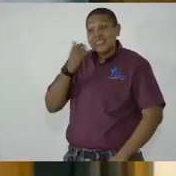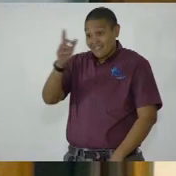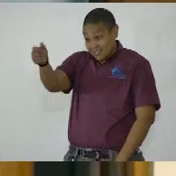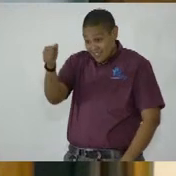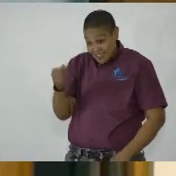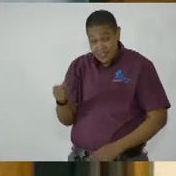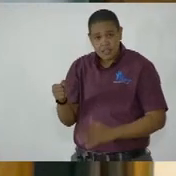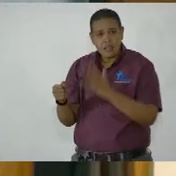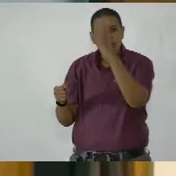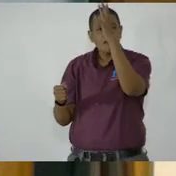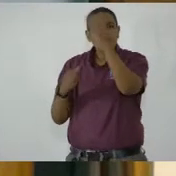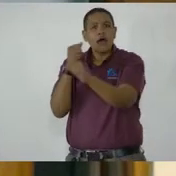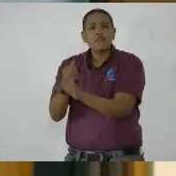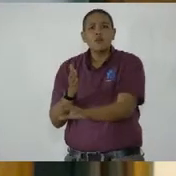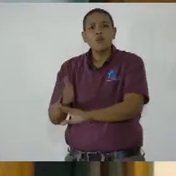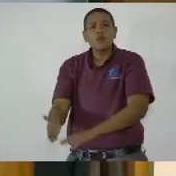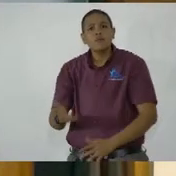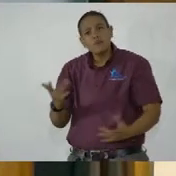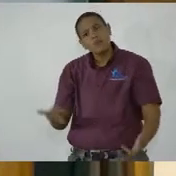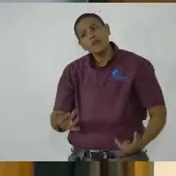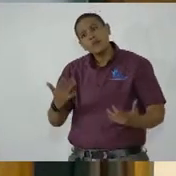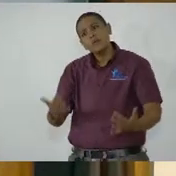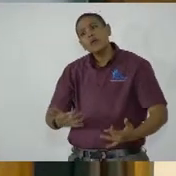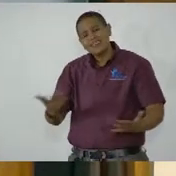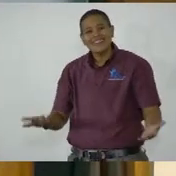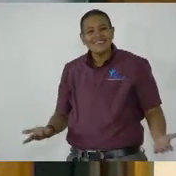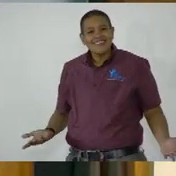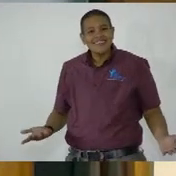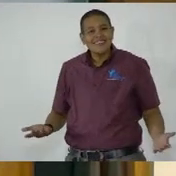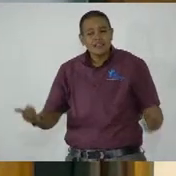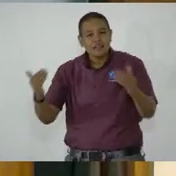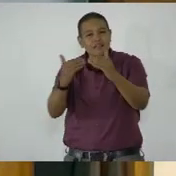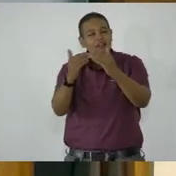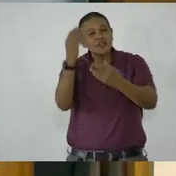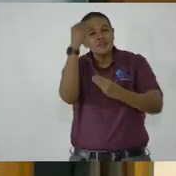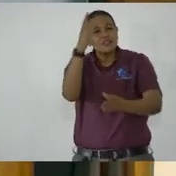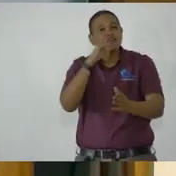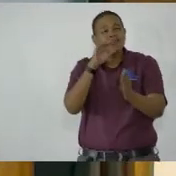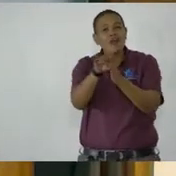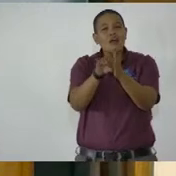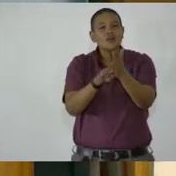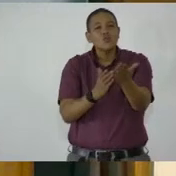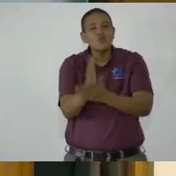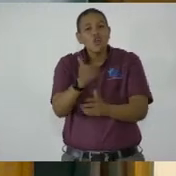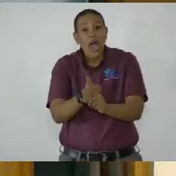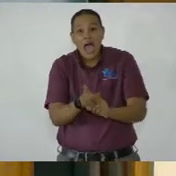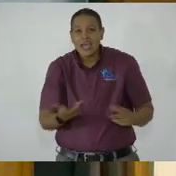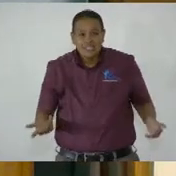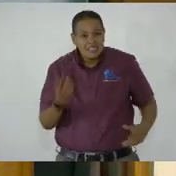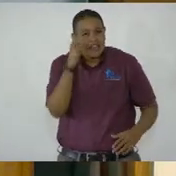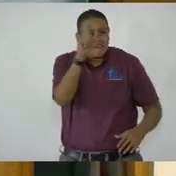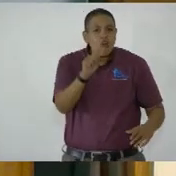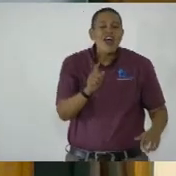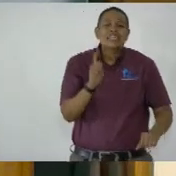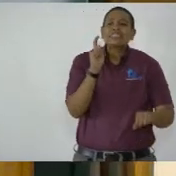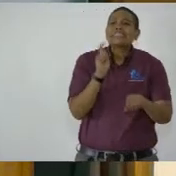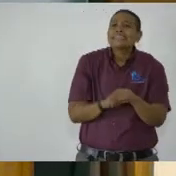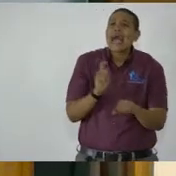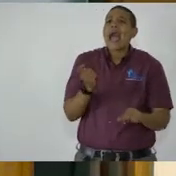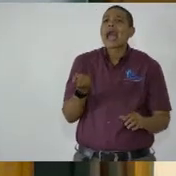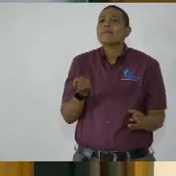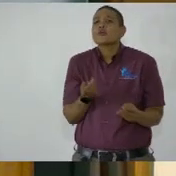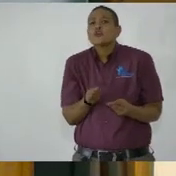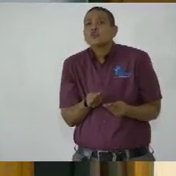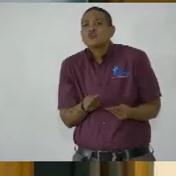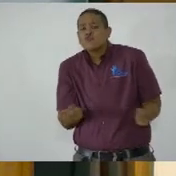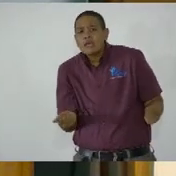think it's fair to say, Madam Speaker, that the man's constitutional rights for a timely